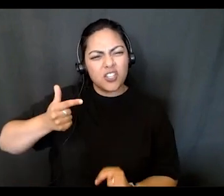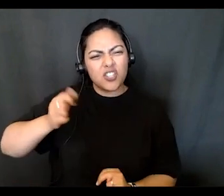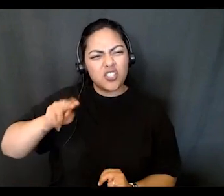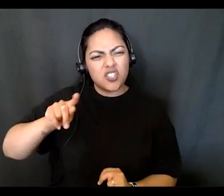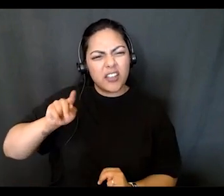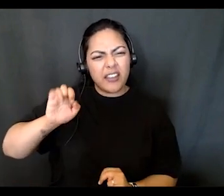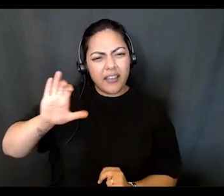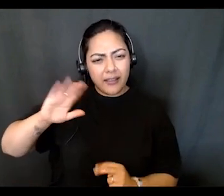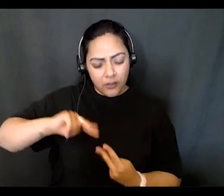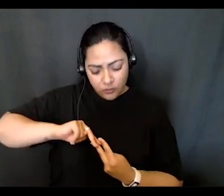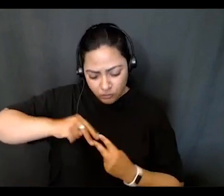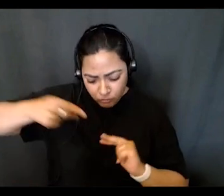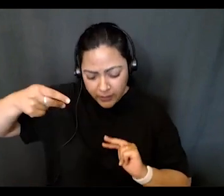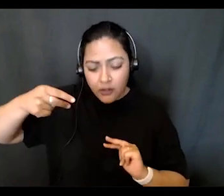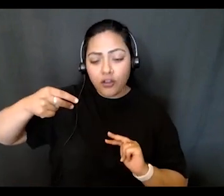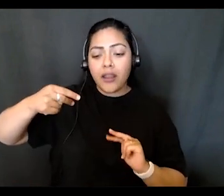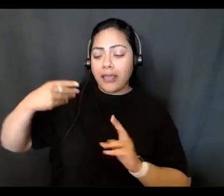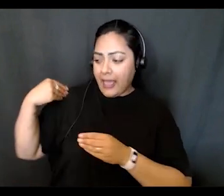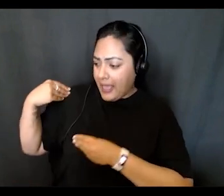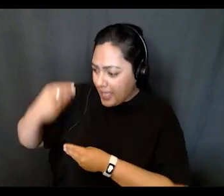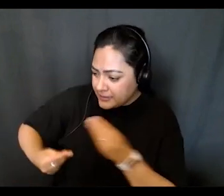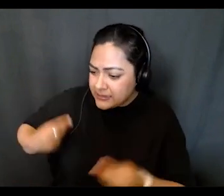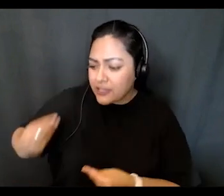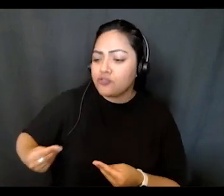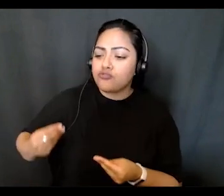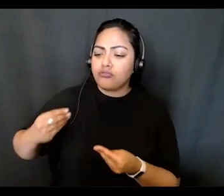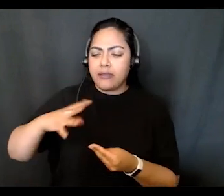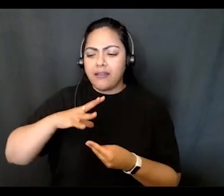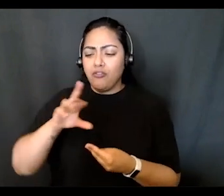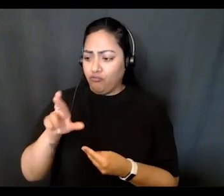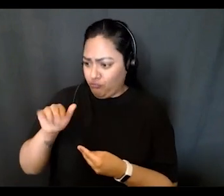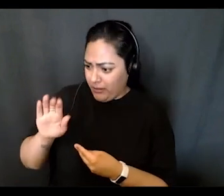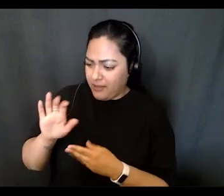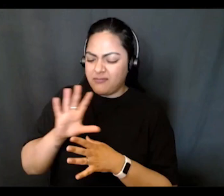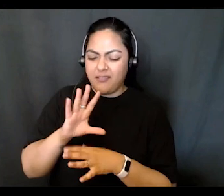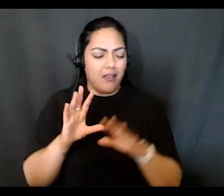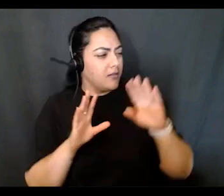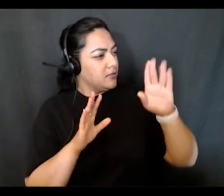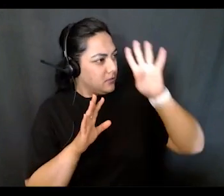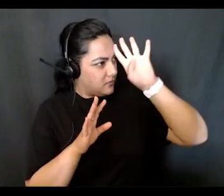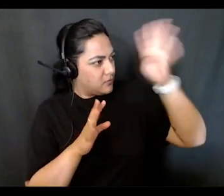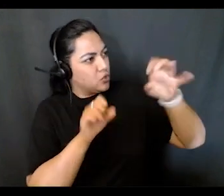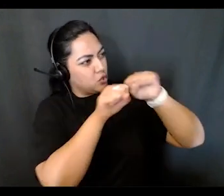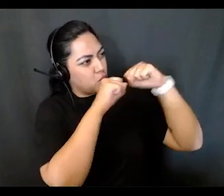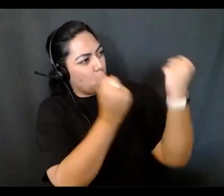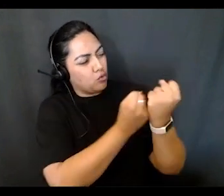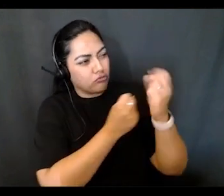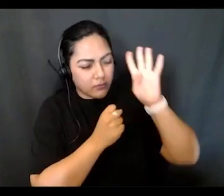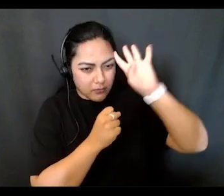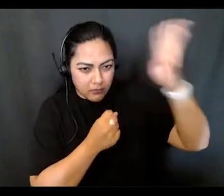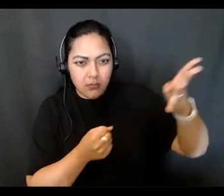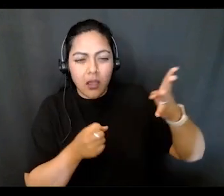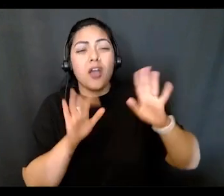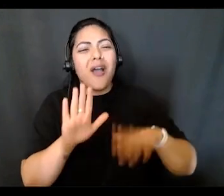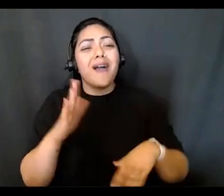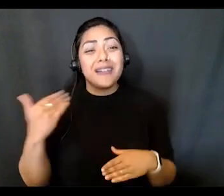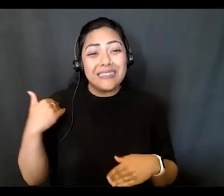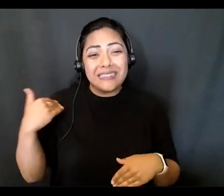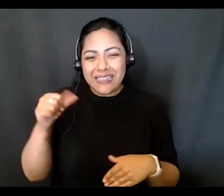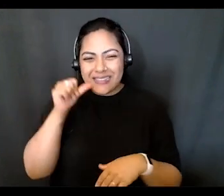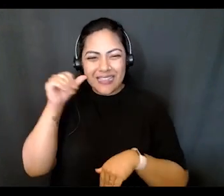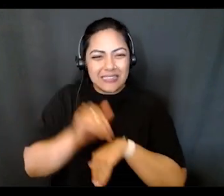which is socially derived. But yesterday at our dinner, we were talking about 23andMe, right?